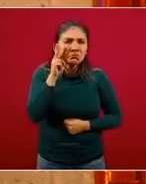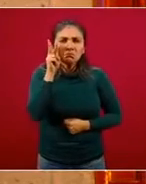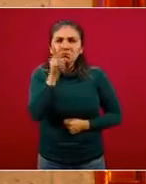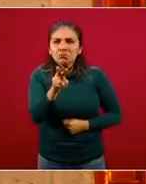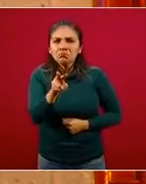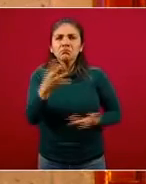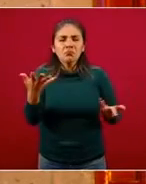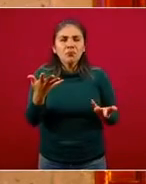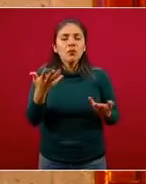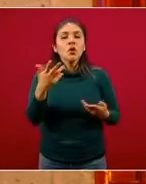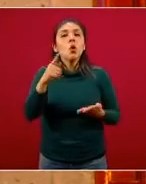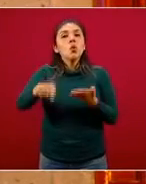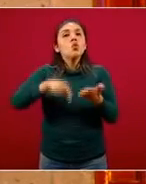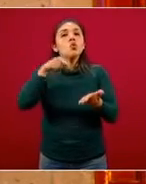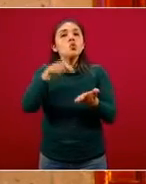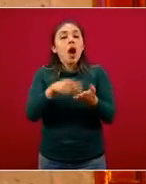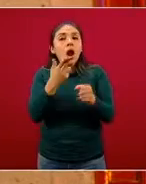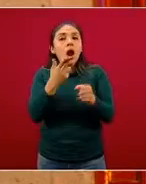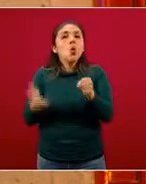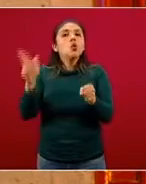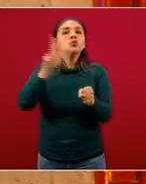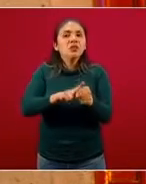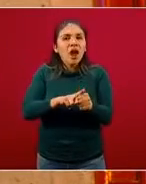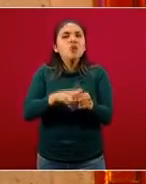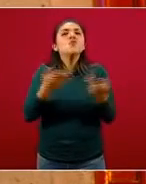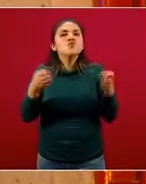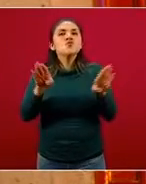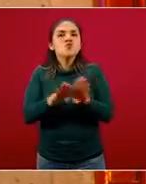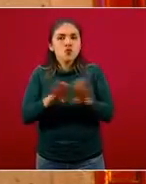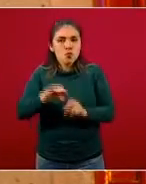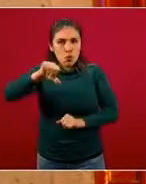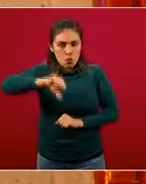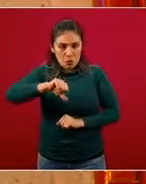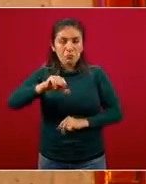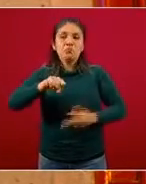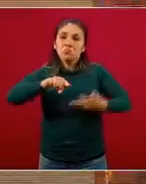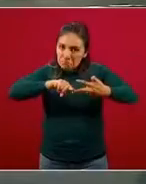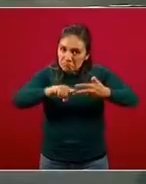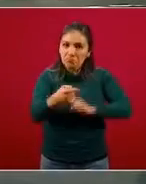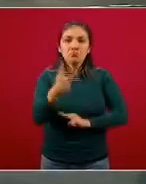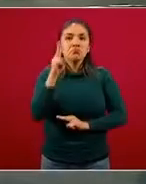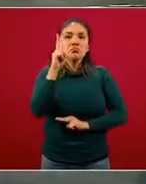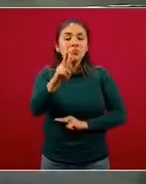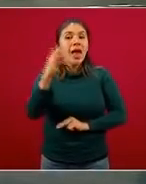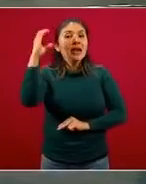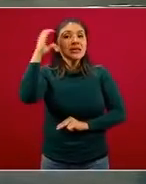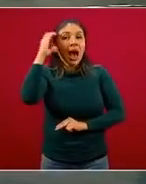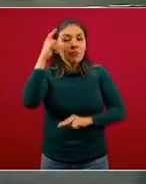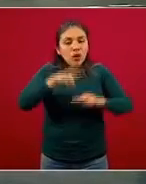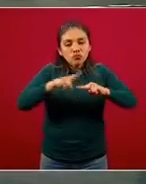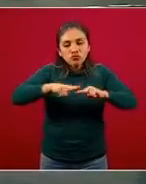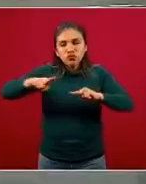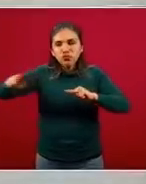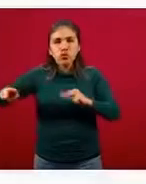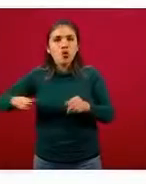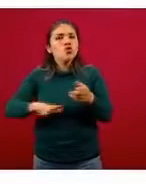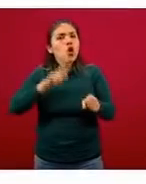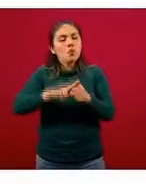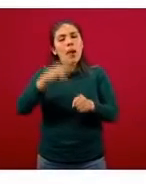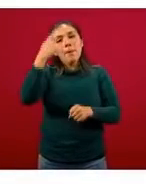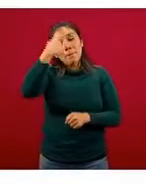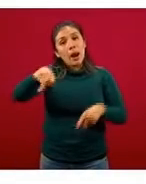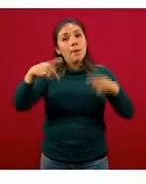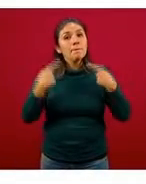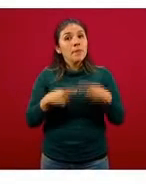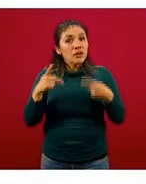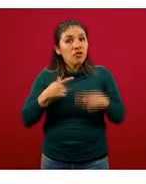that percentage is representative of an ever-increasing number of total confirmed cases. Here we have